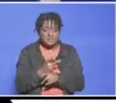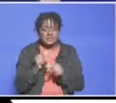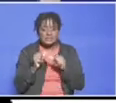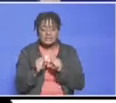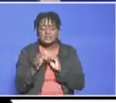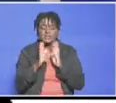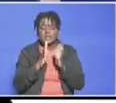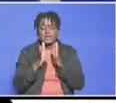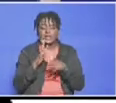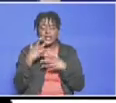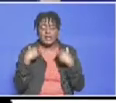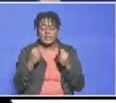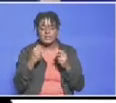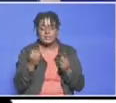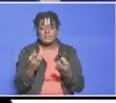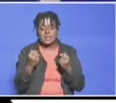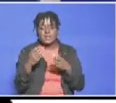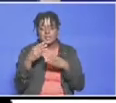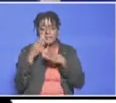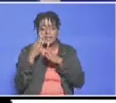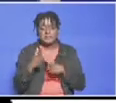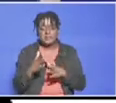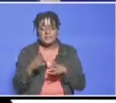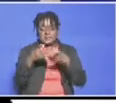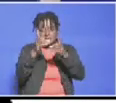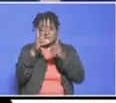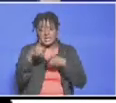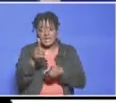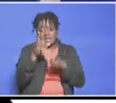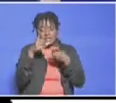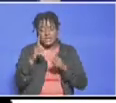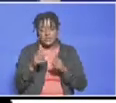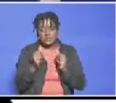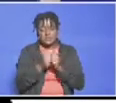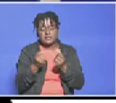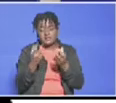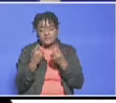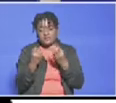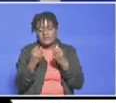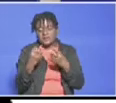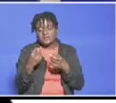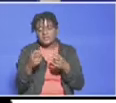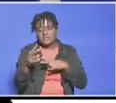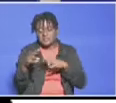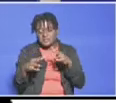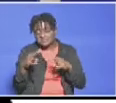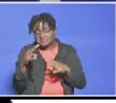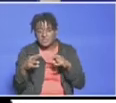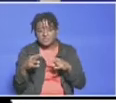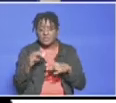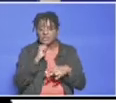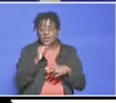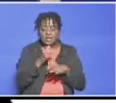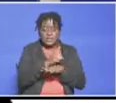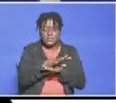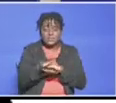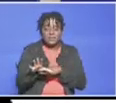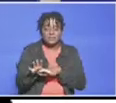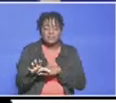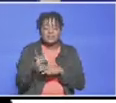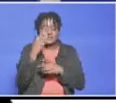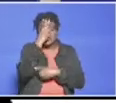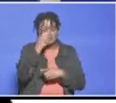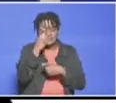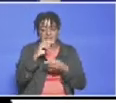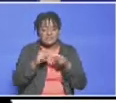Well, still talking health, many Bahamians have been diagnosed with various non-communicable diseases, and doctors across the country say the numbers are